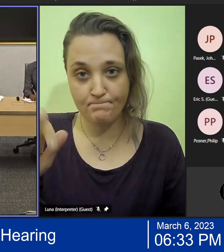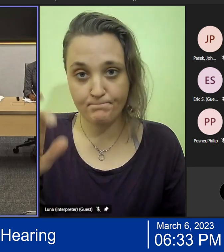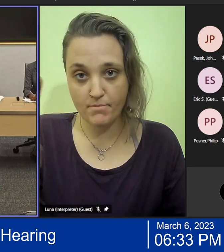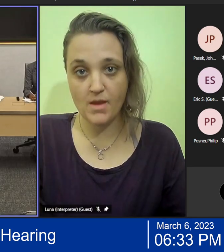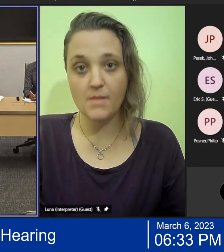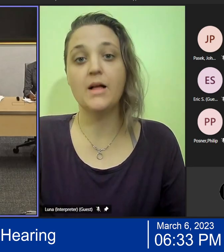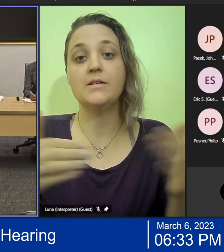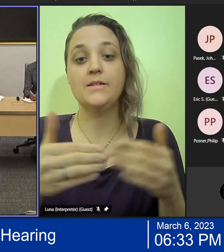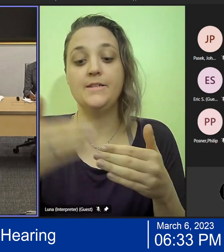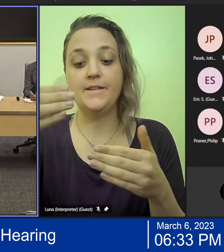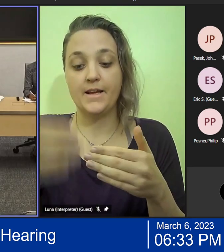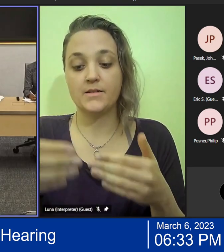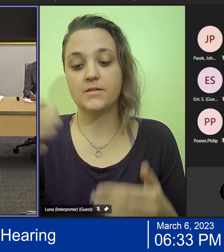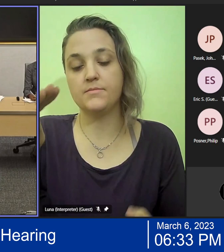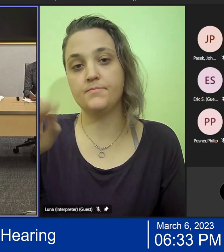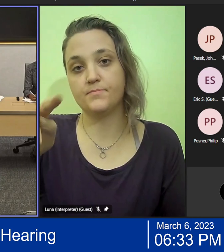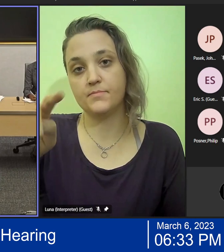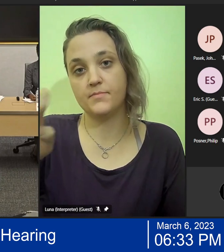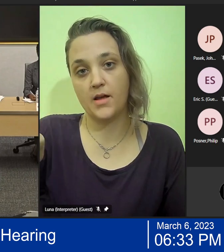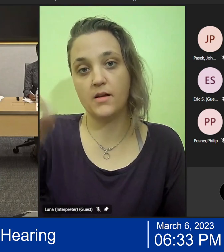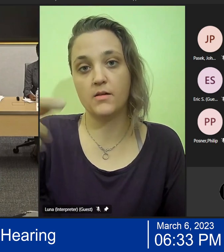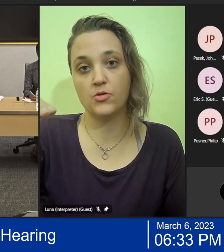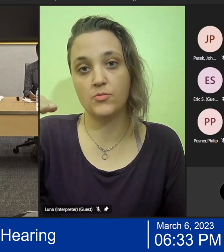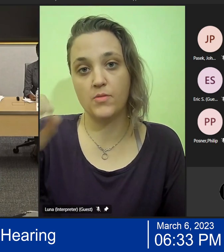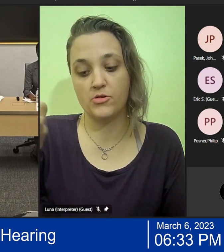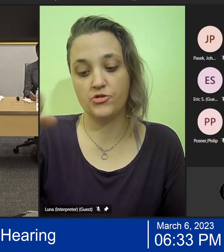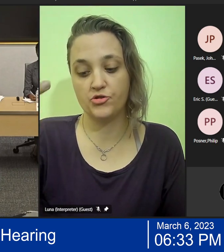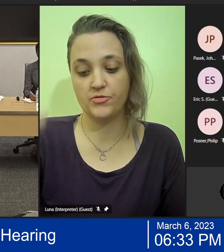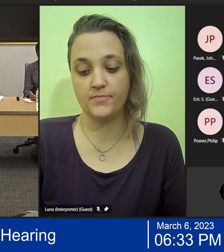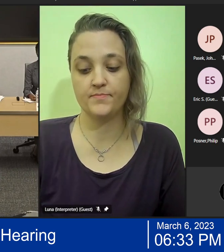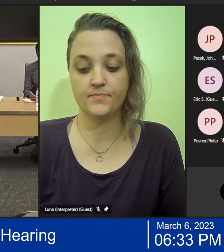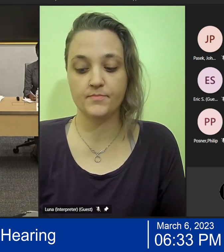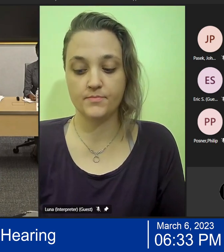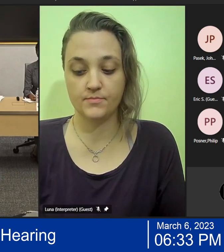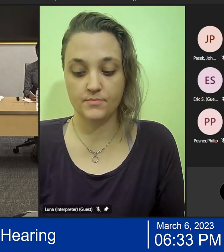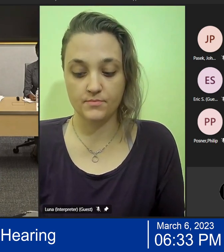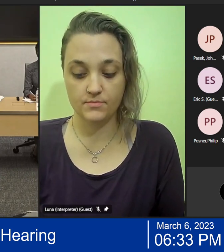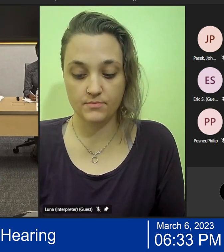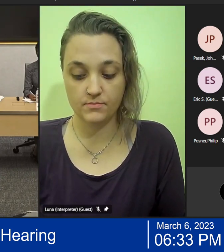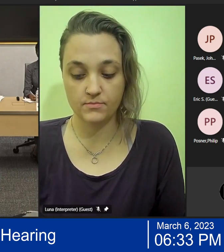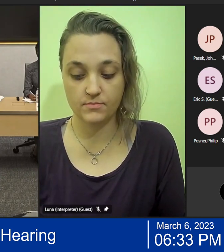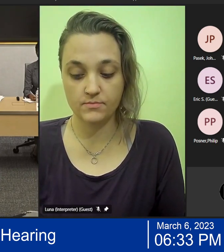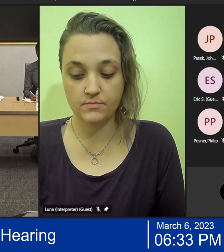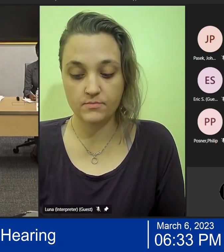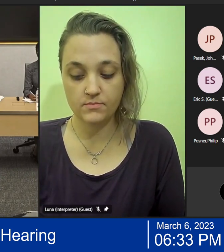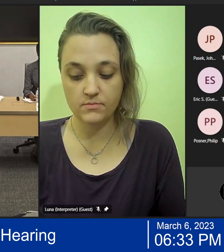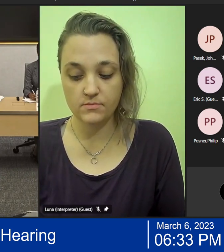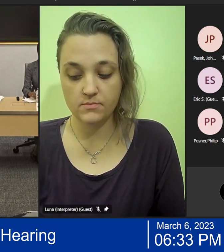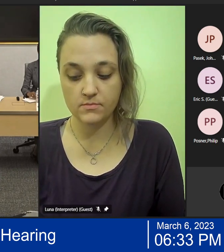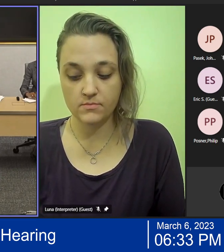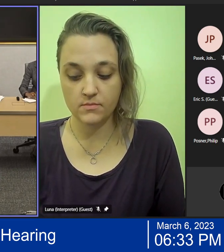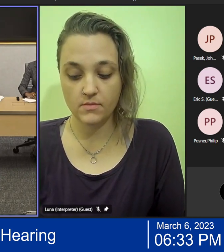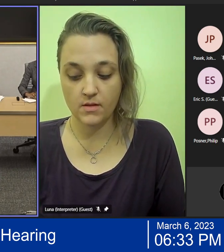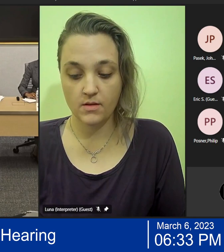Thank you, Ms. Black. Next, we'll hear from Mike Golash.